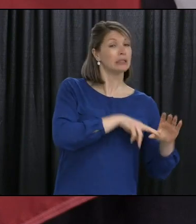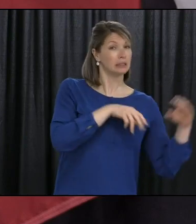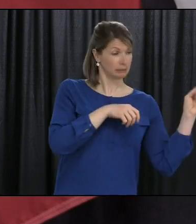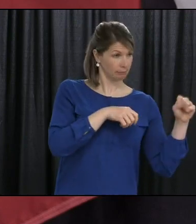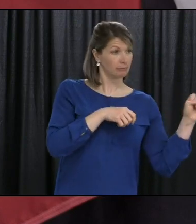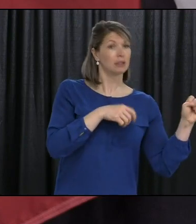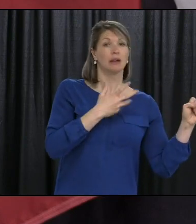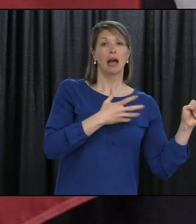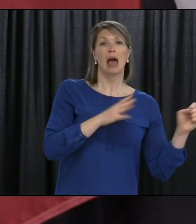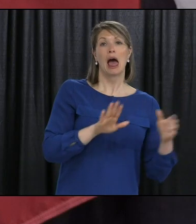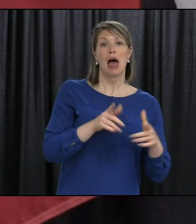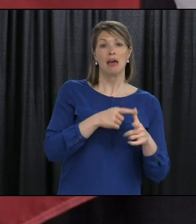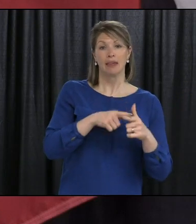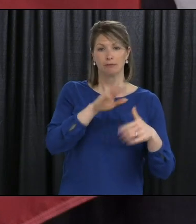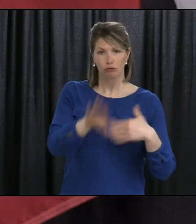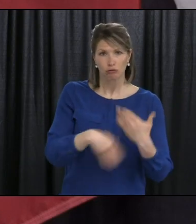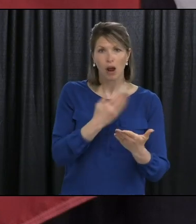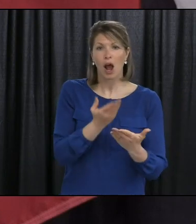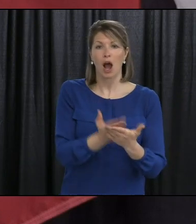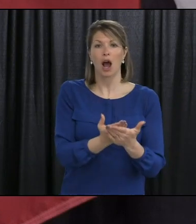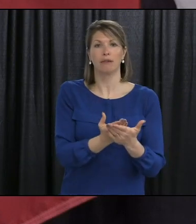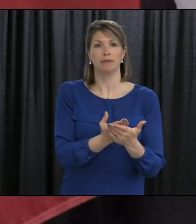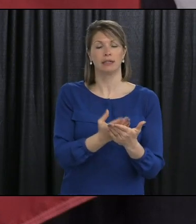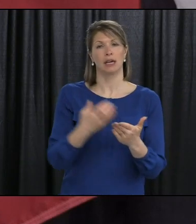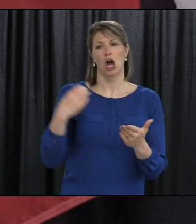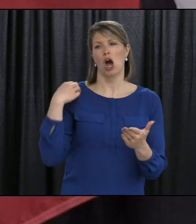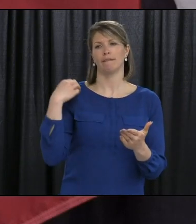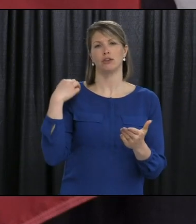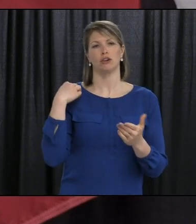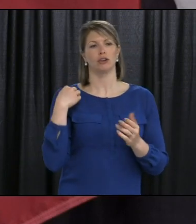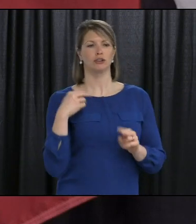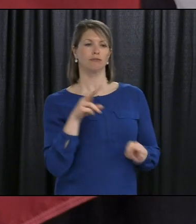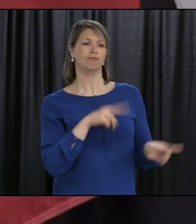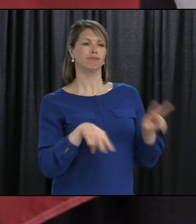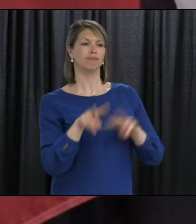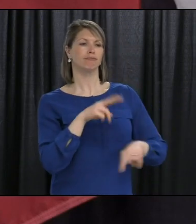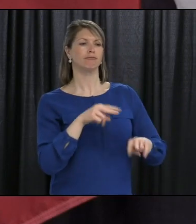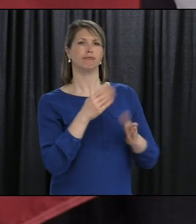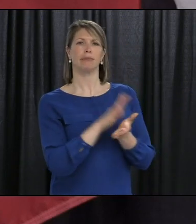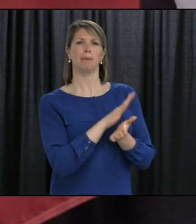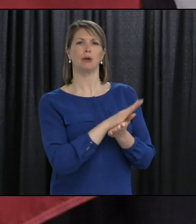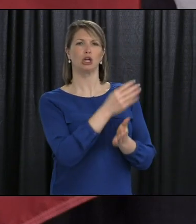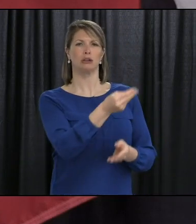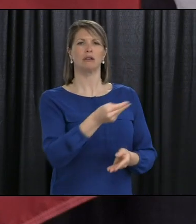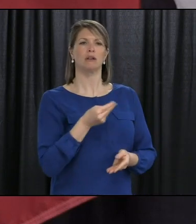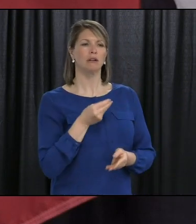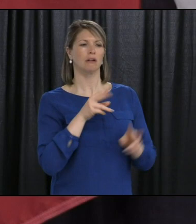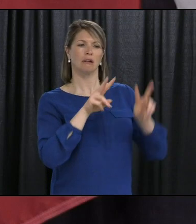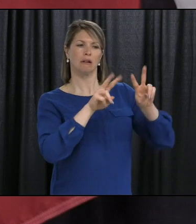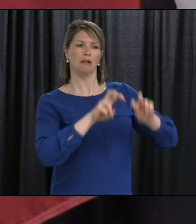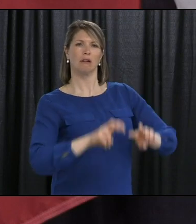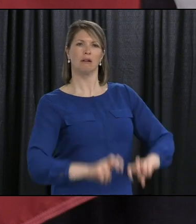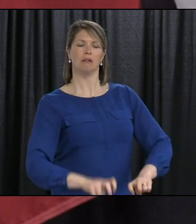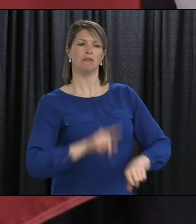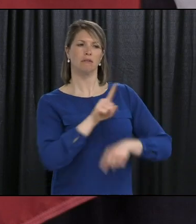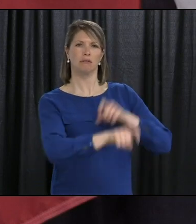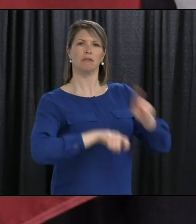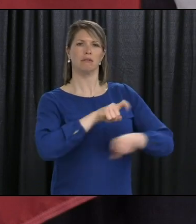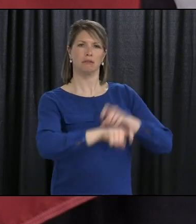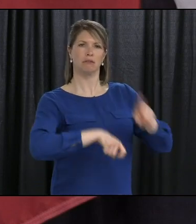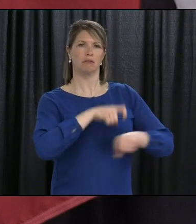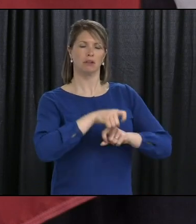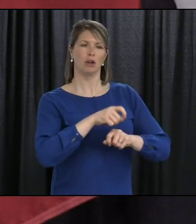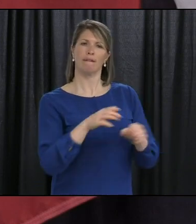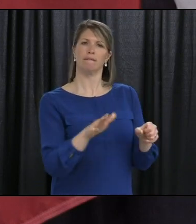to just remind you of what's been happening. So people that would come in here looking for traveling information, that all